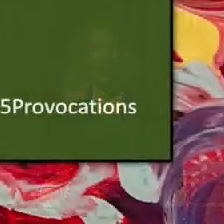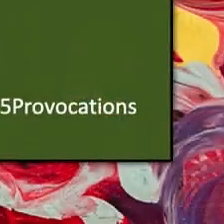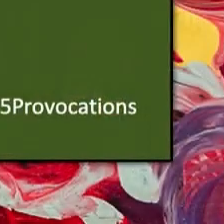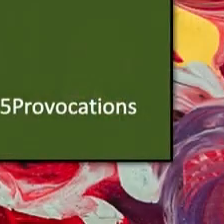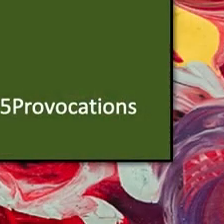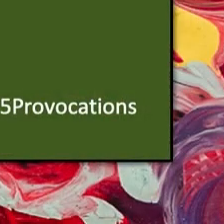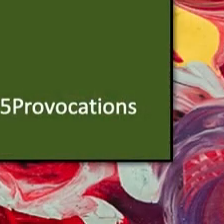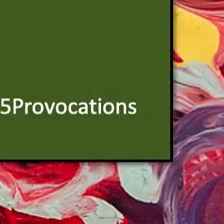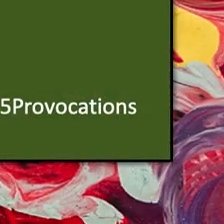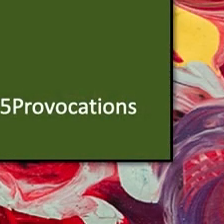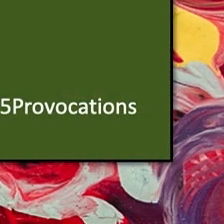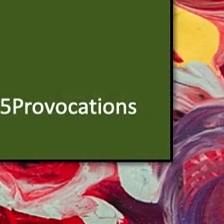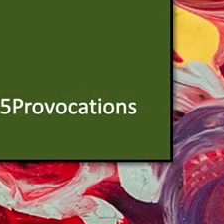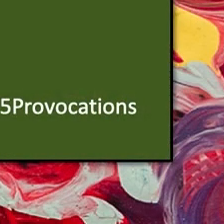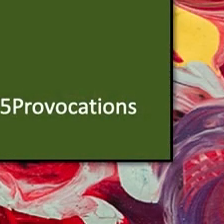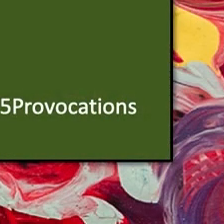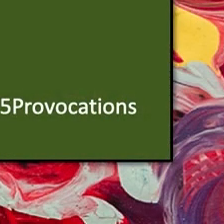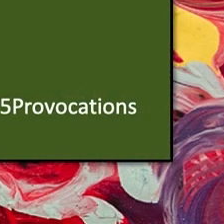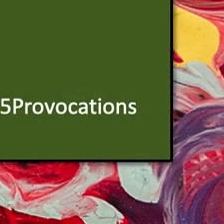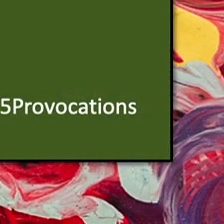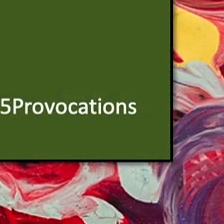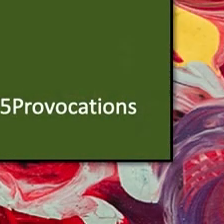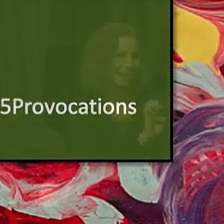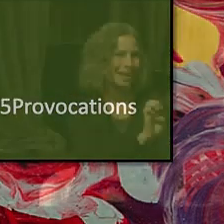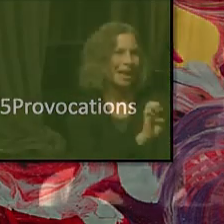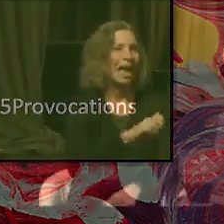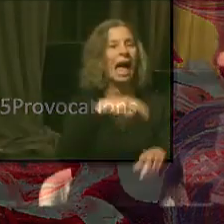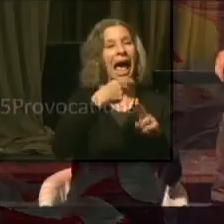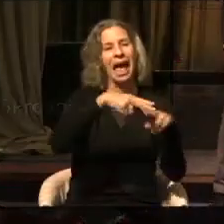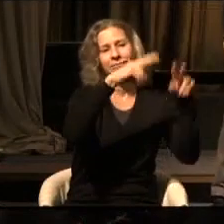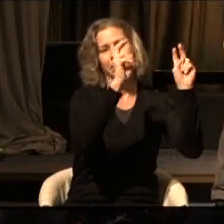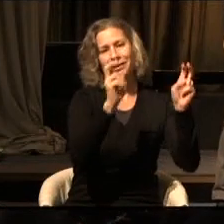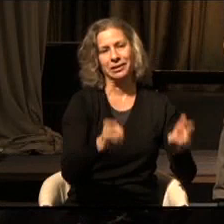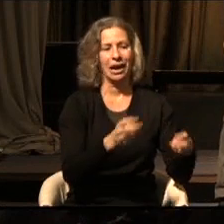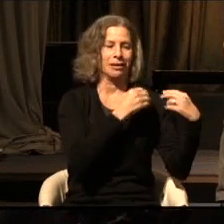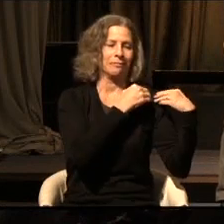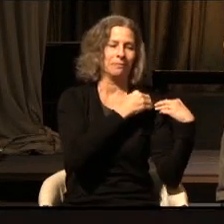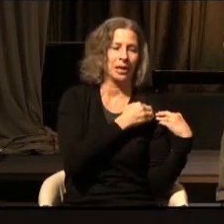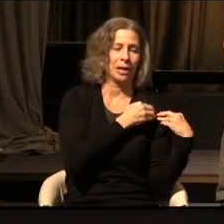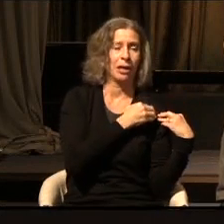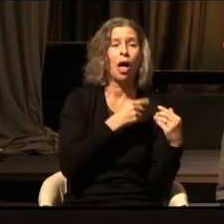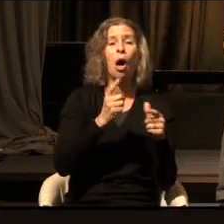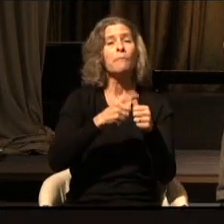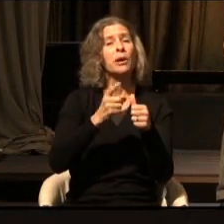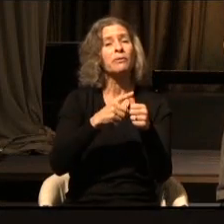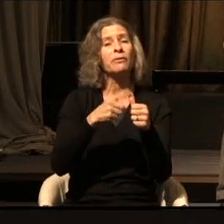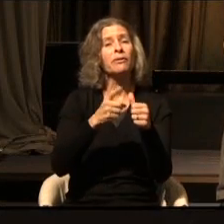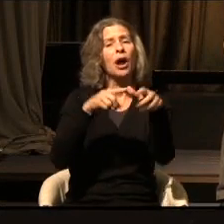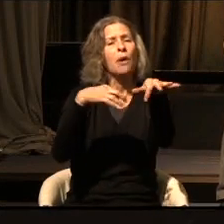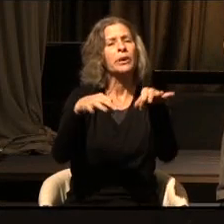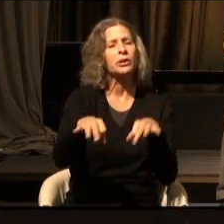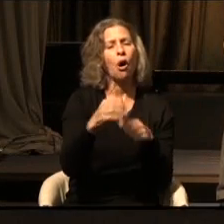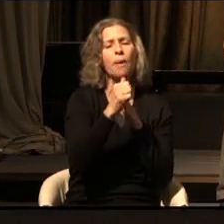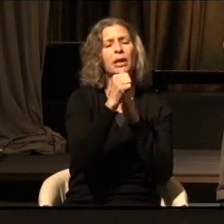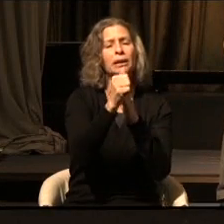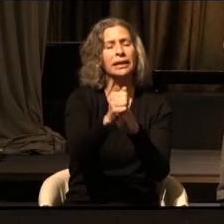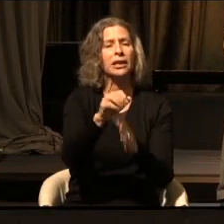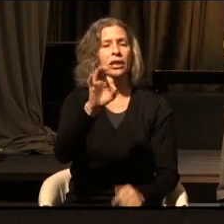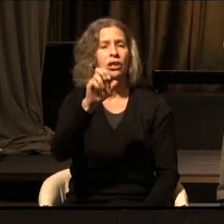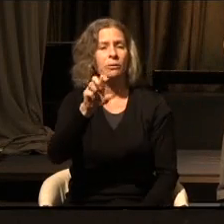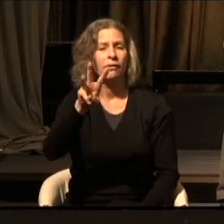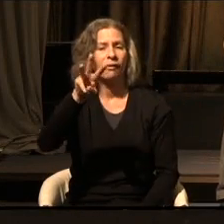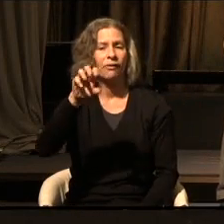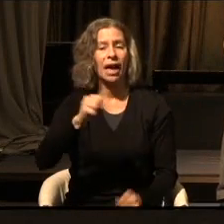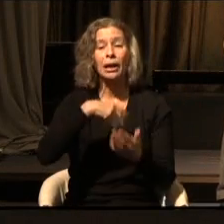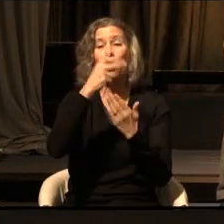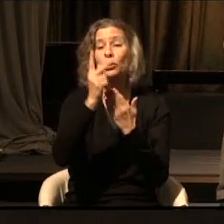Beatrice, amongst all those other titles. Before we begin, I want to tell you a little bit more about the Leadership Fellows Program, although